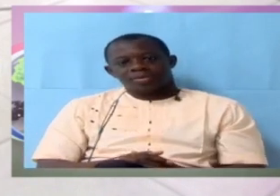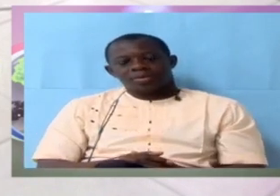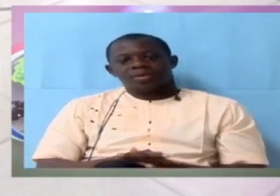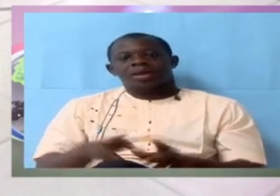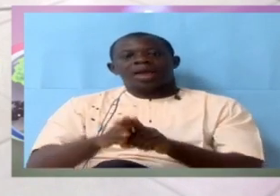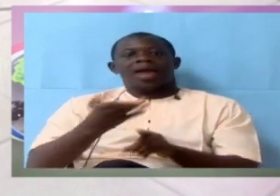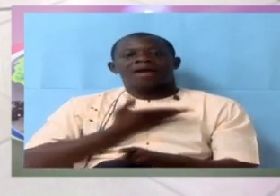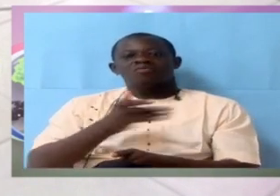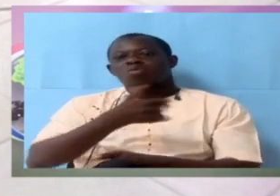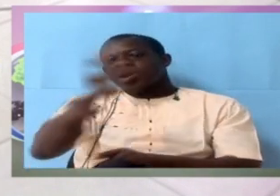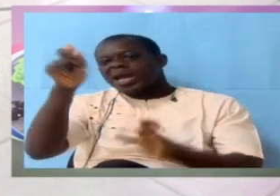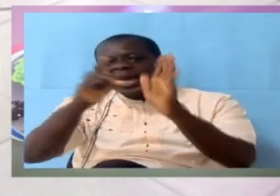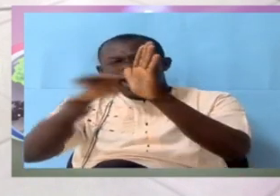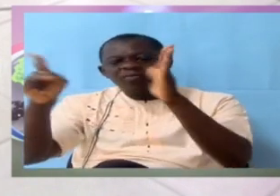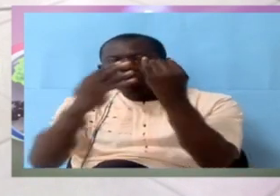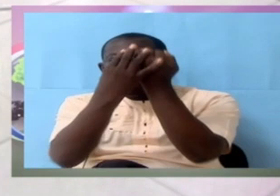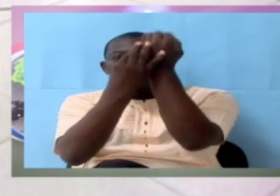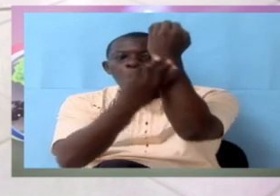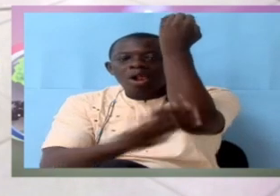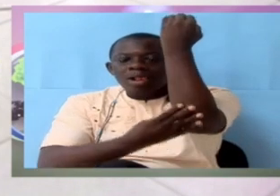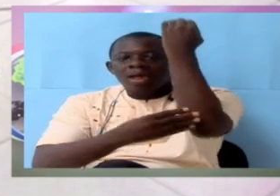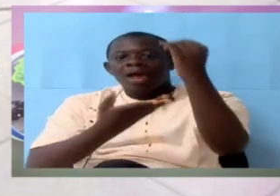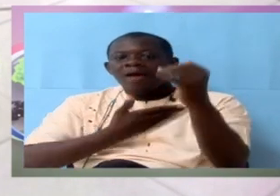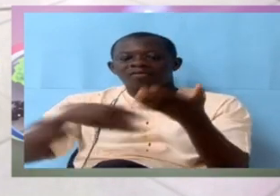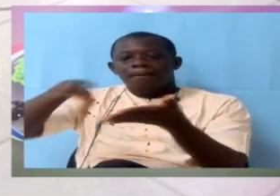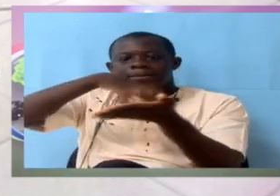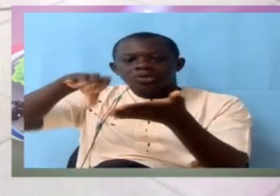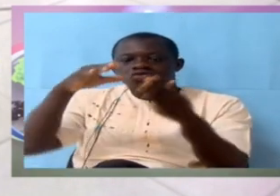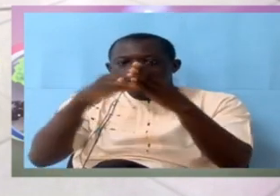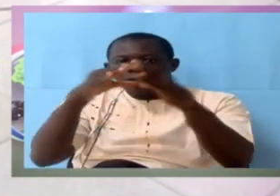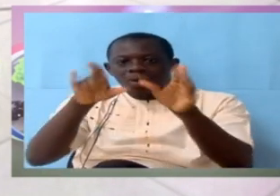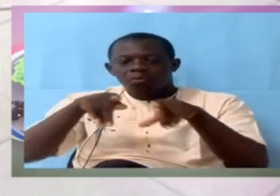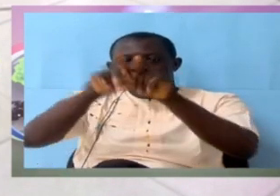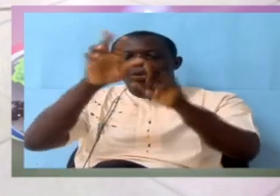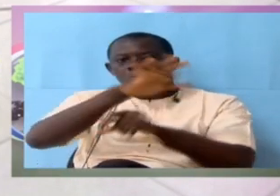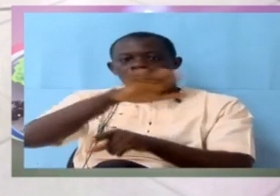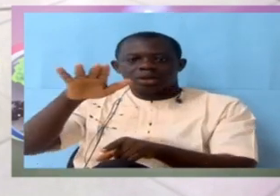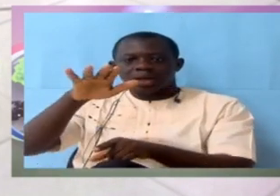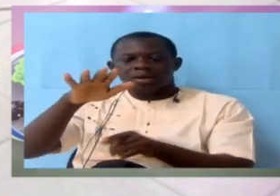There is a type of oil they have which they will mix with water.